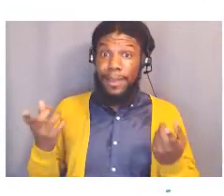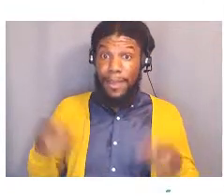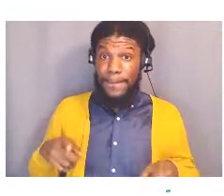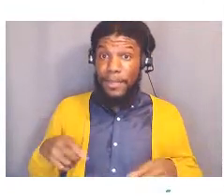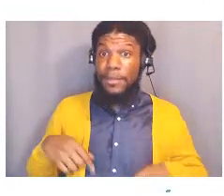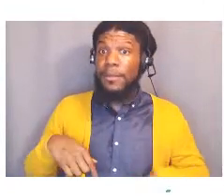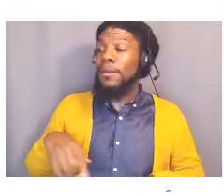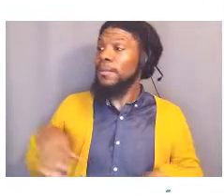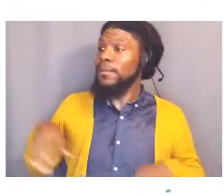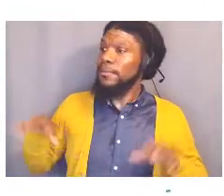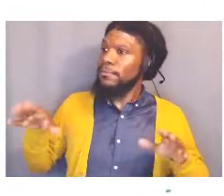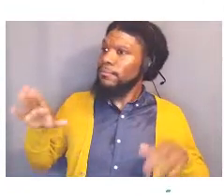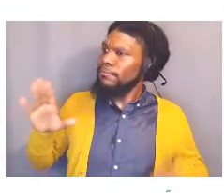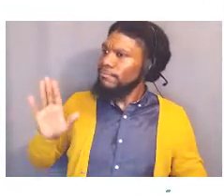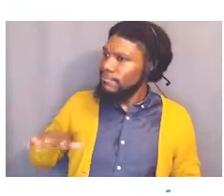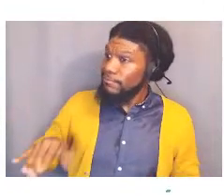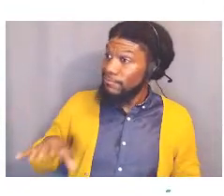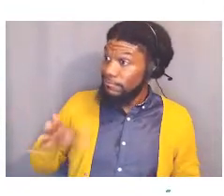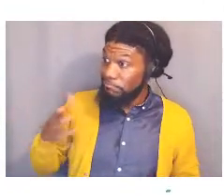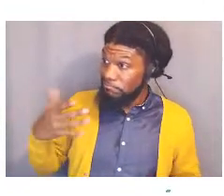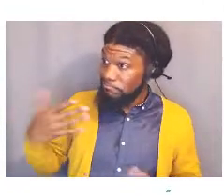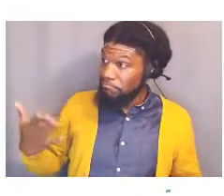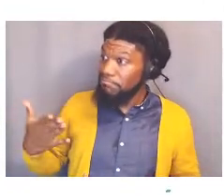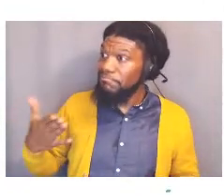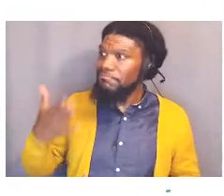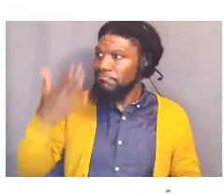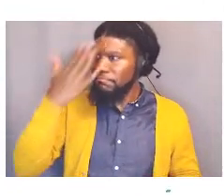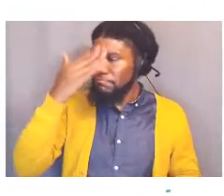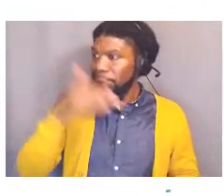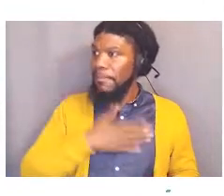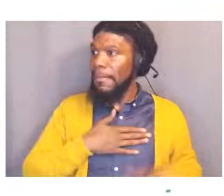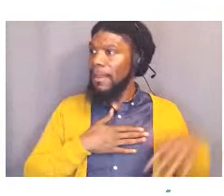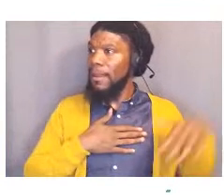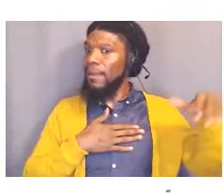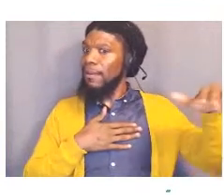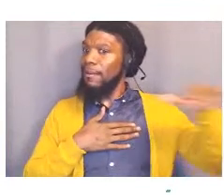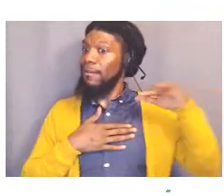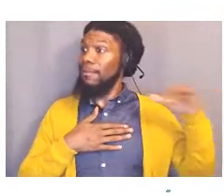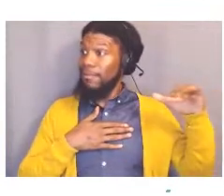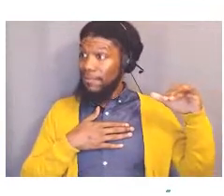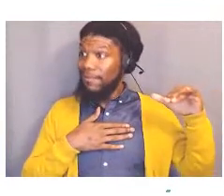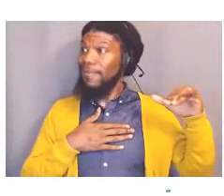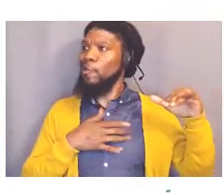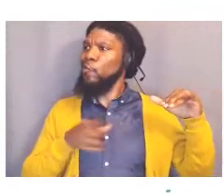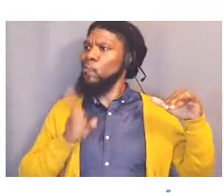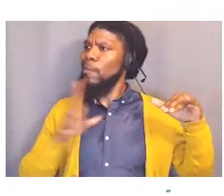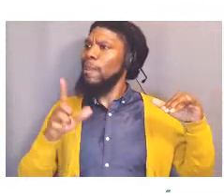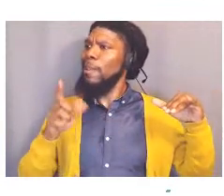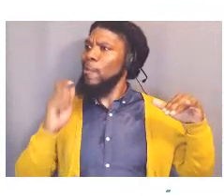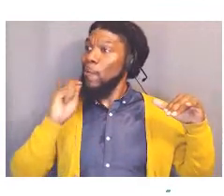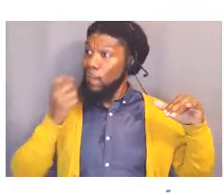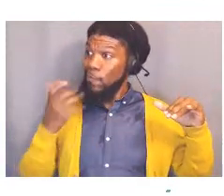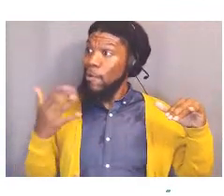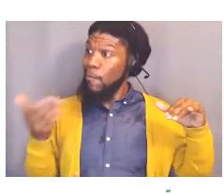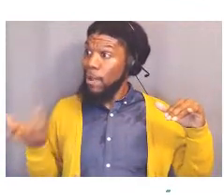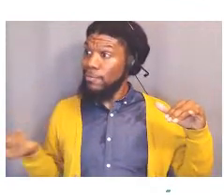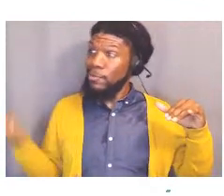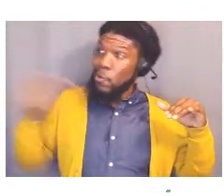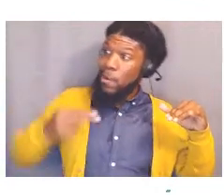the buzzard says, well, it's cool where I come from. Why don't you take a ride with